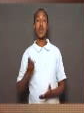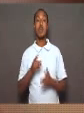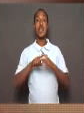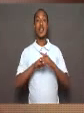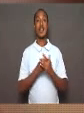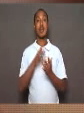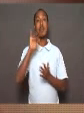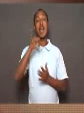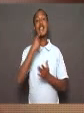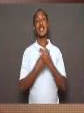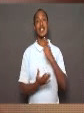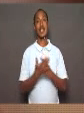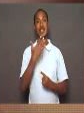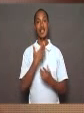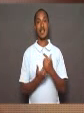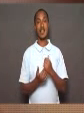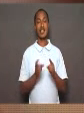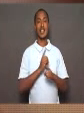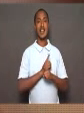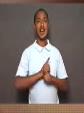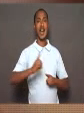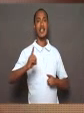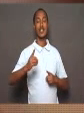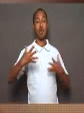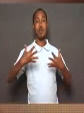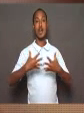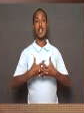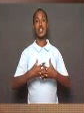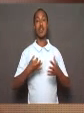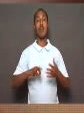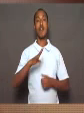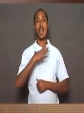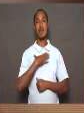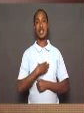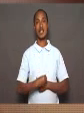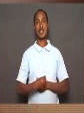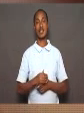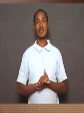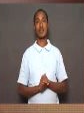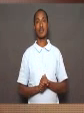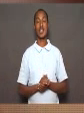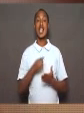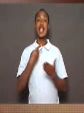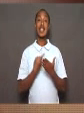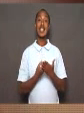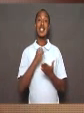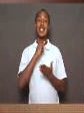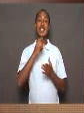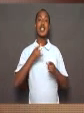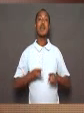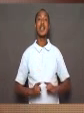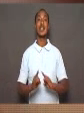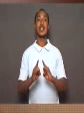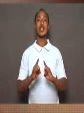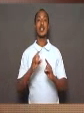begin by discussing the direct combination of elements. This is a method that